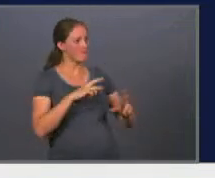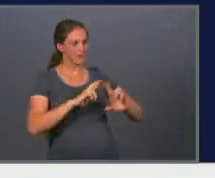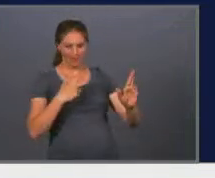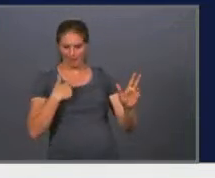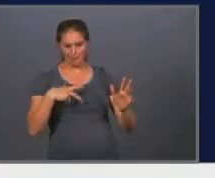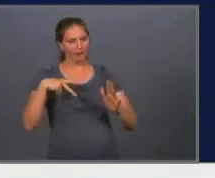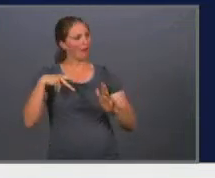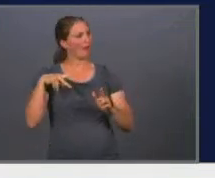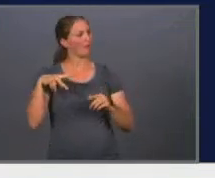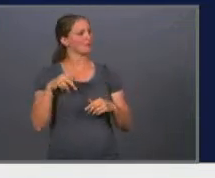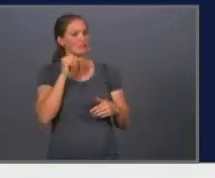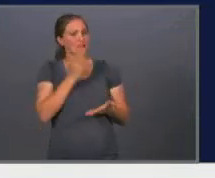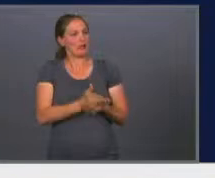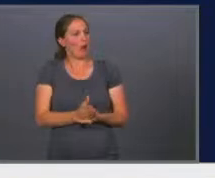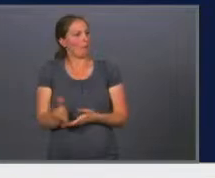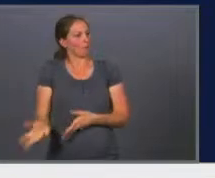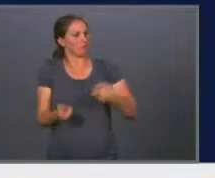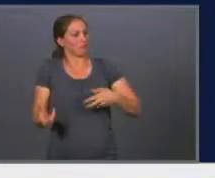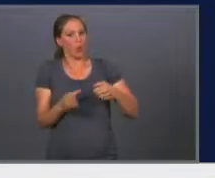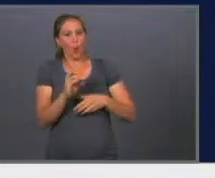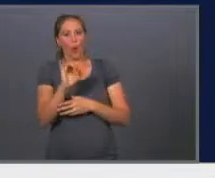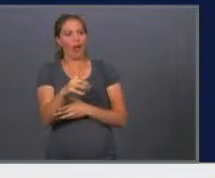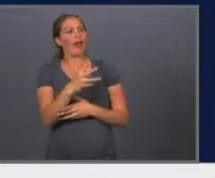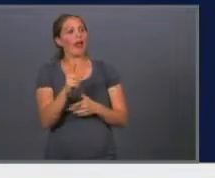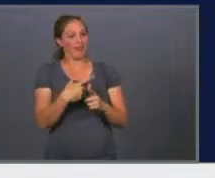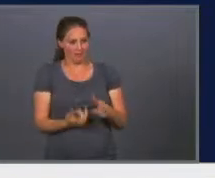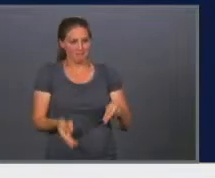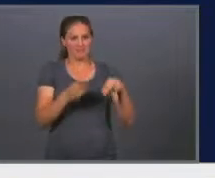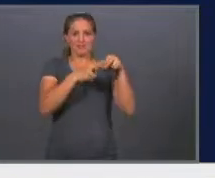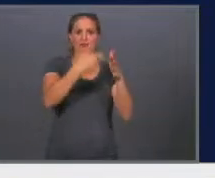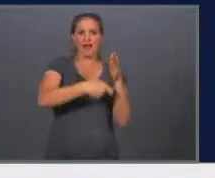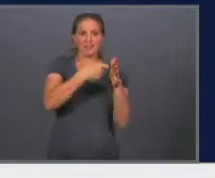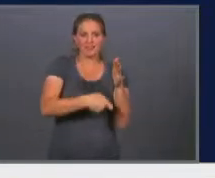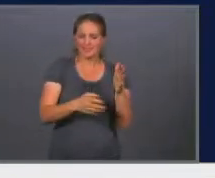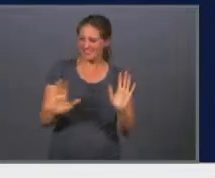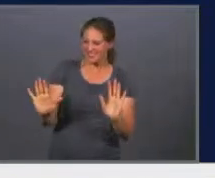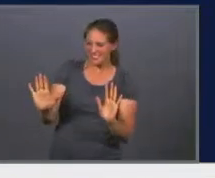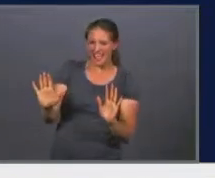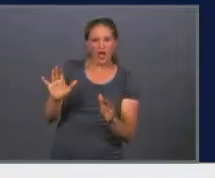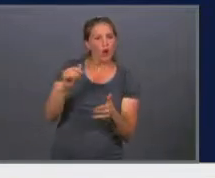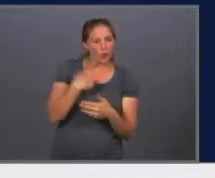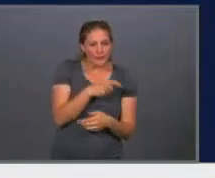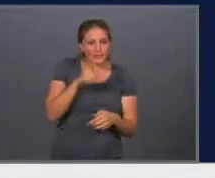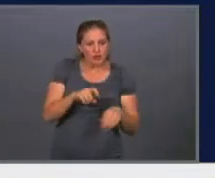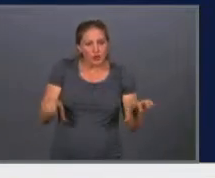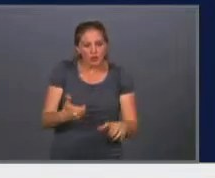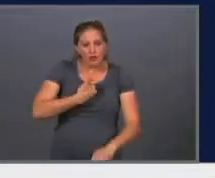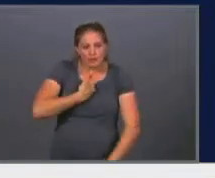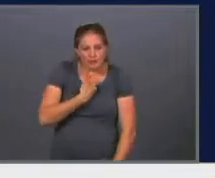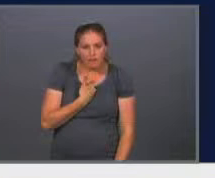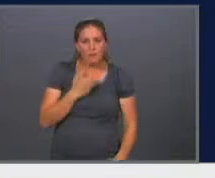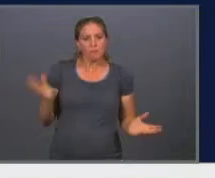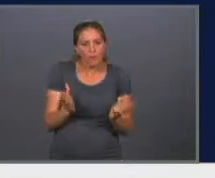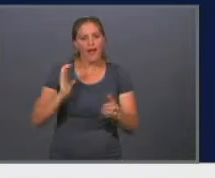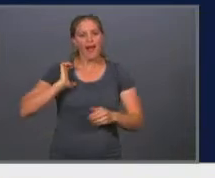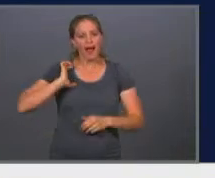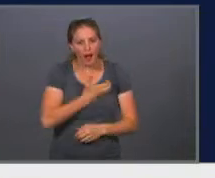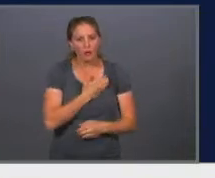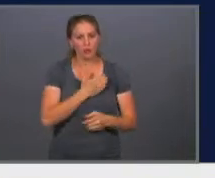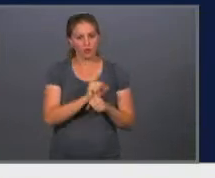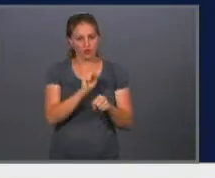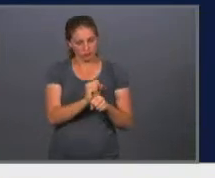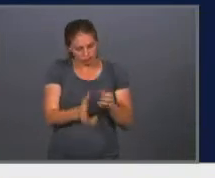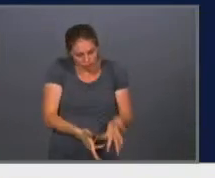gas prices higher, and that's all gonna come and hit us. And it's because we're not doing it on our own and promoting that as much as possible. And Mr.